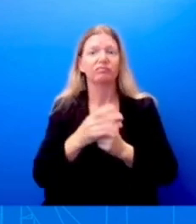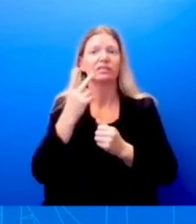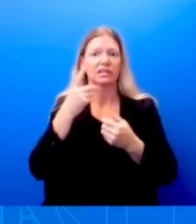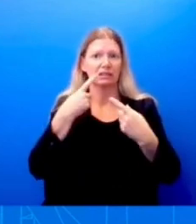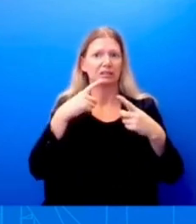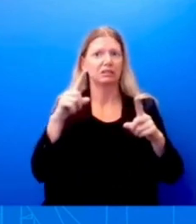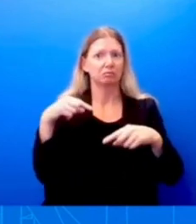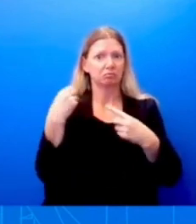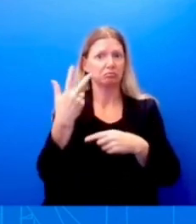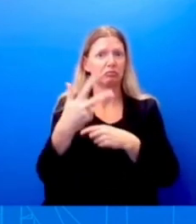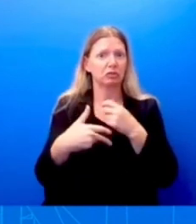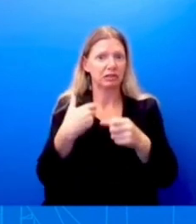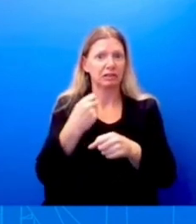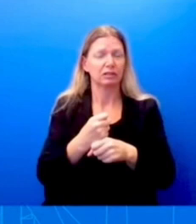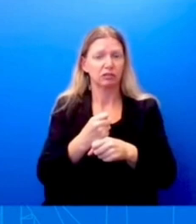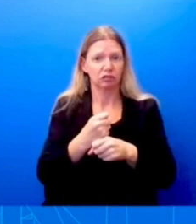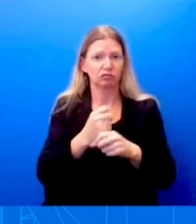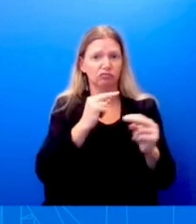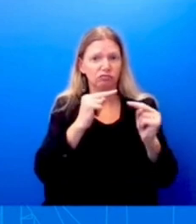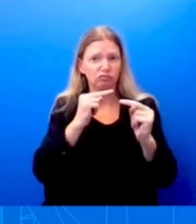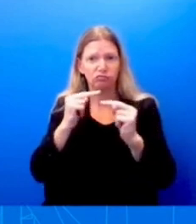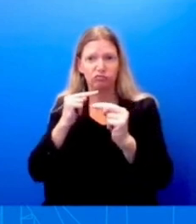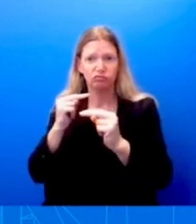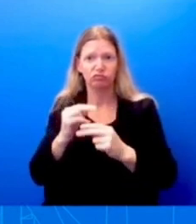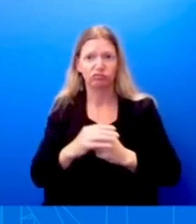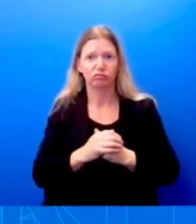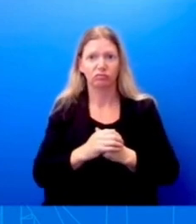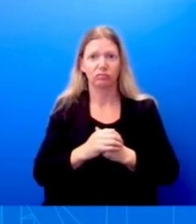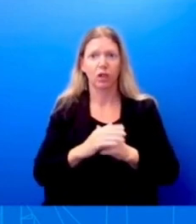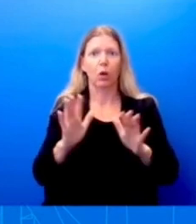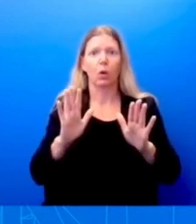Oh yeah, we have to gather for the next event. We'll see you tomorrow guys. Thank you everybody.